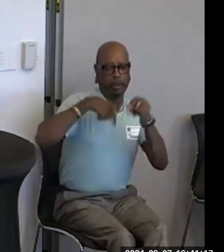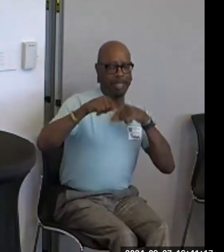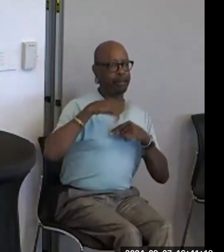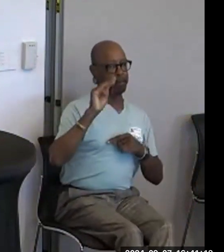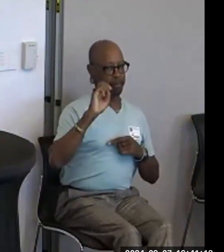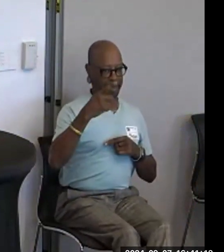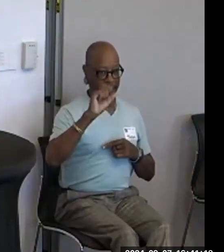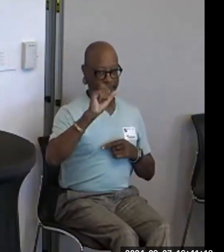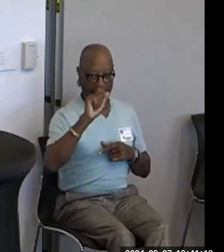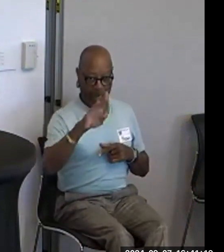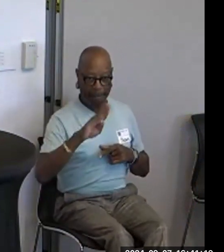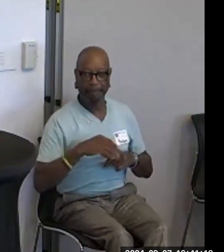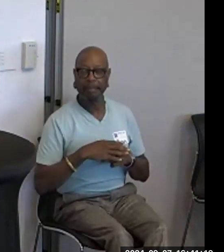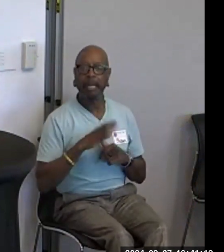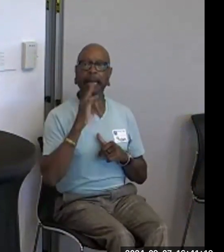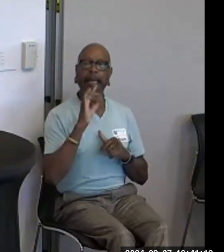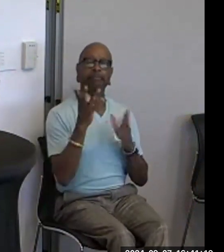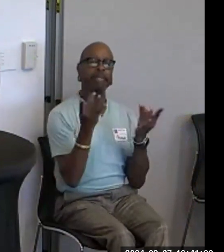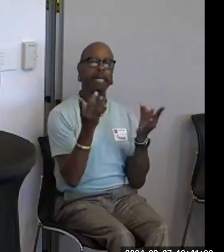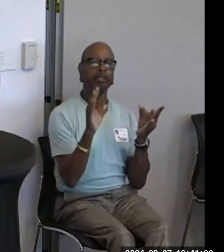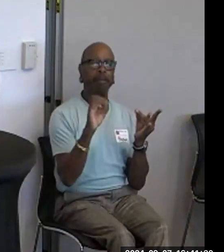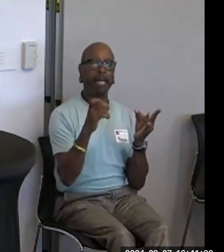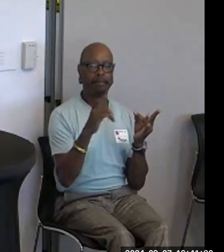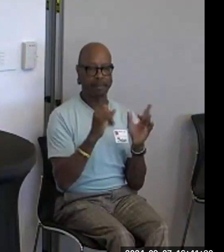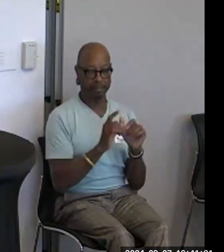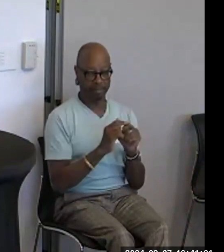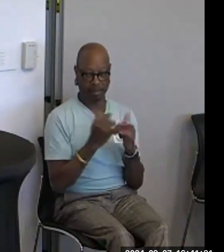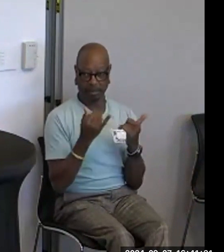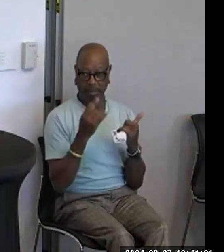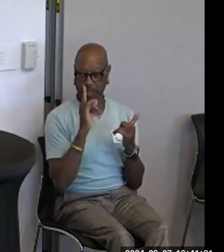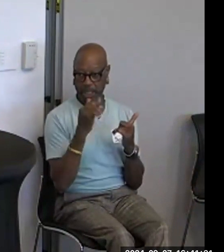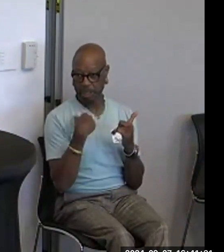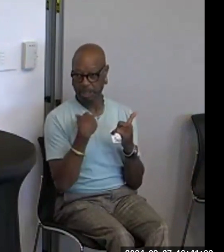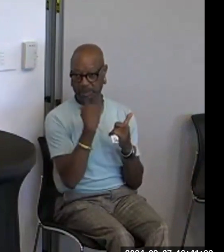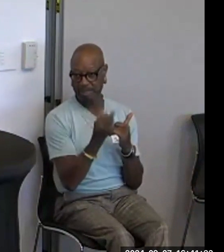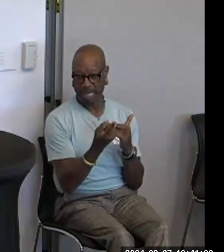and tactile maps. And I want to tell a little